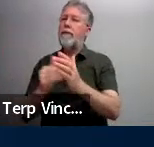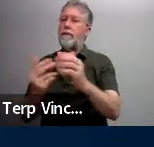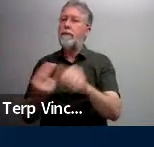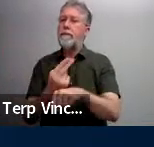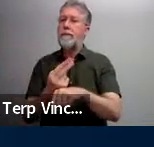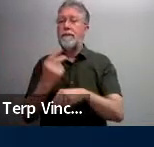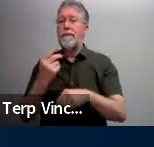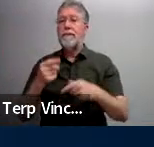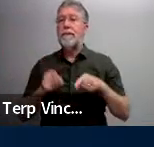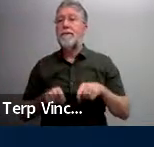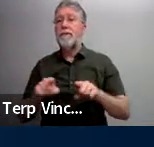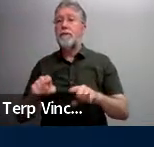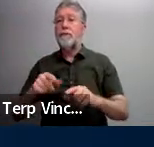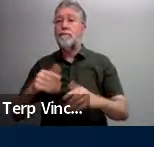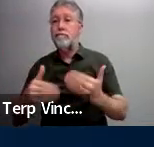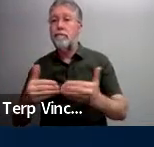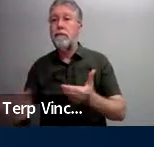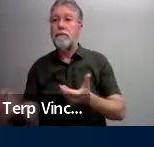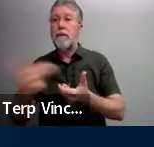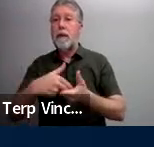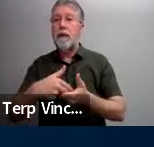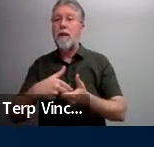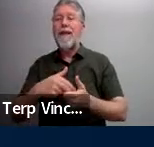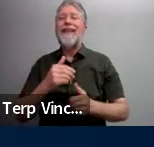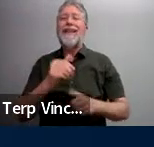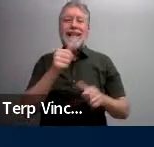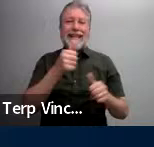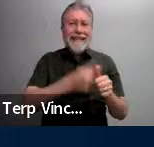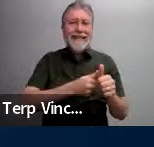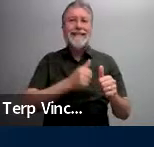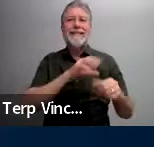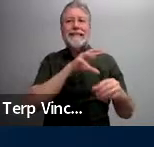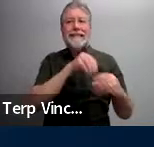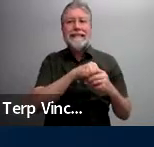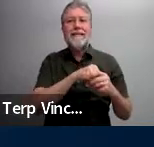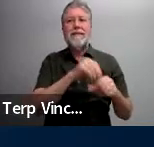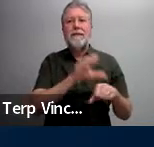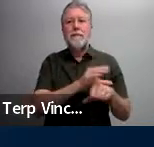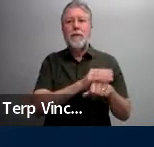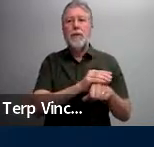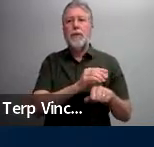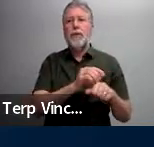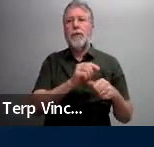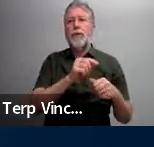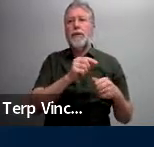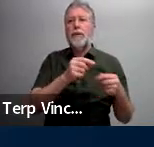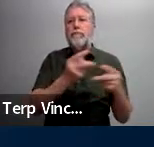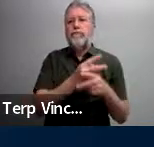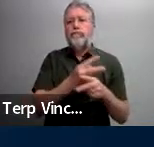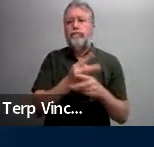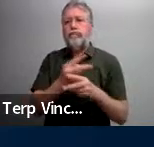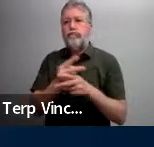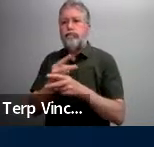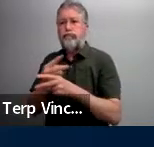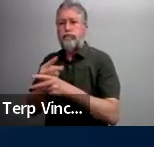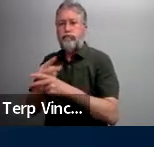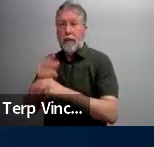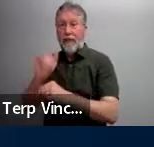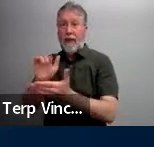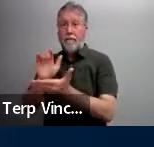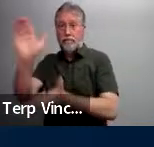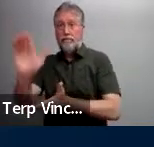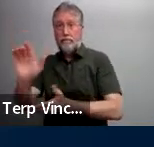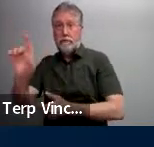all incorporate algorithms in their use. And how do they discriminate against people? Well,